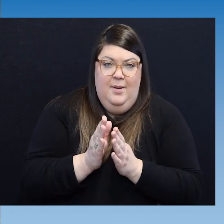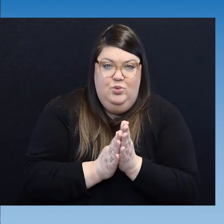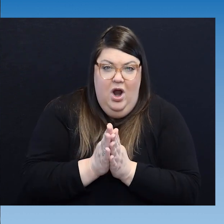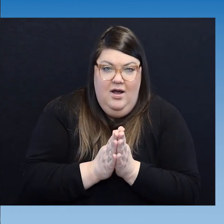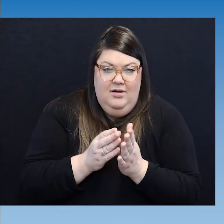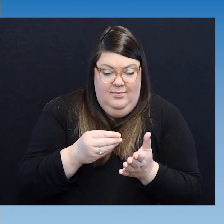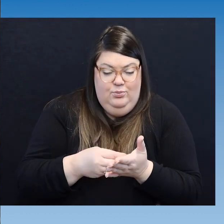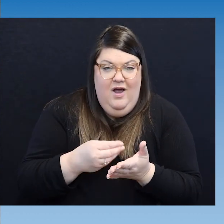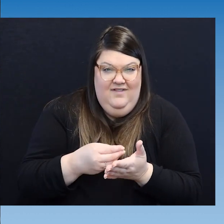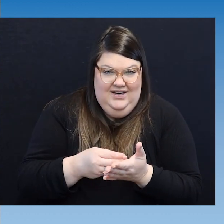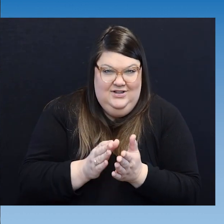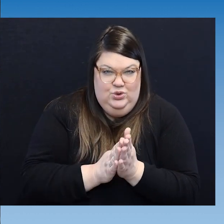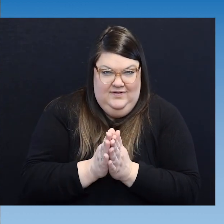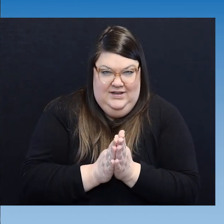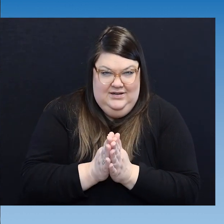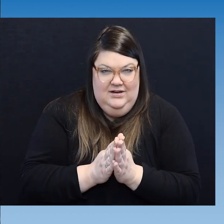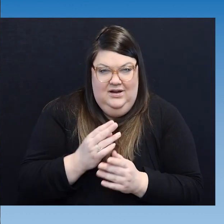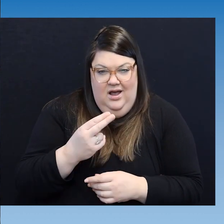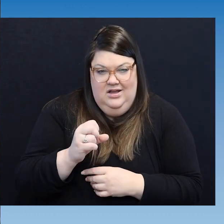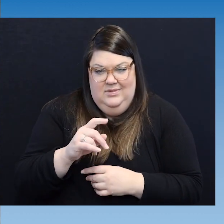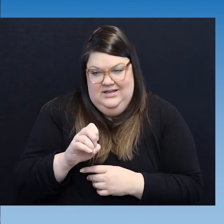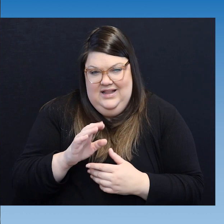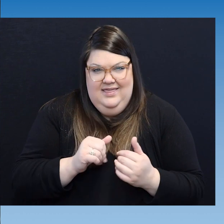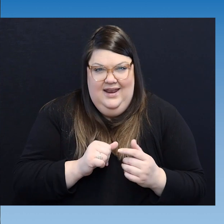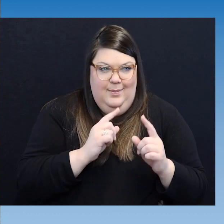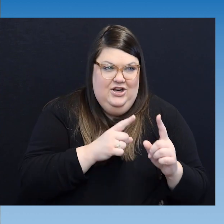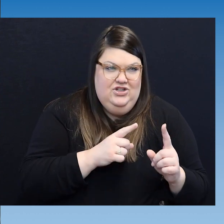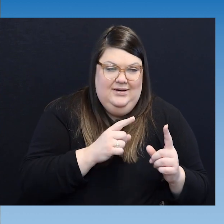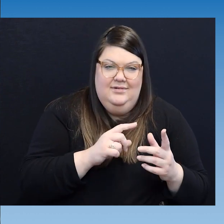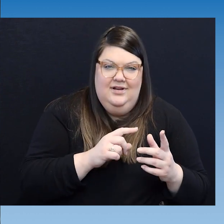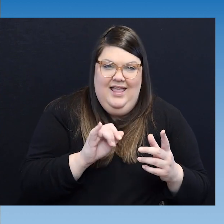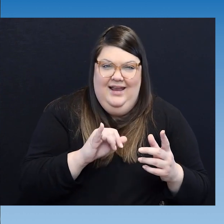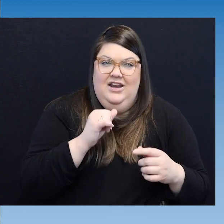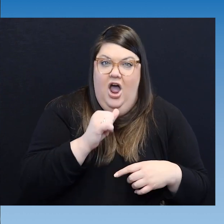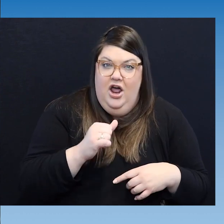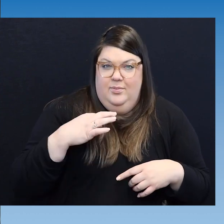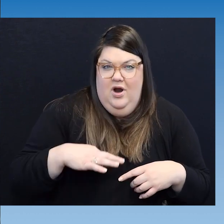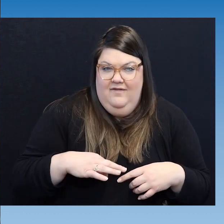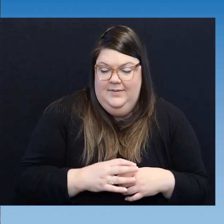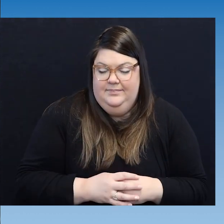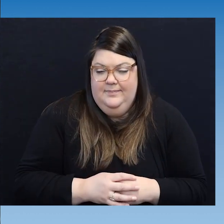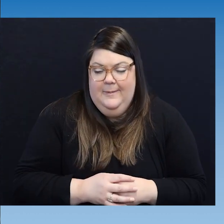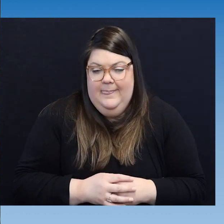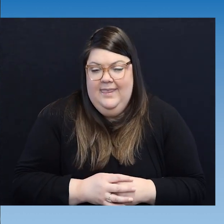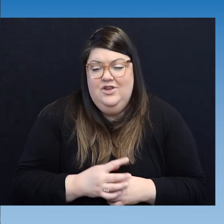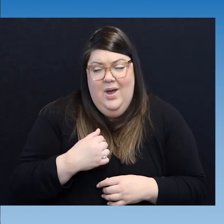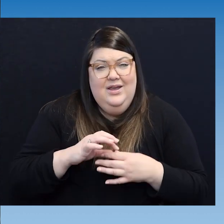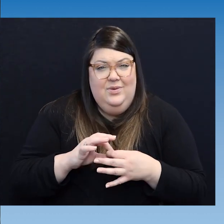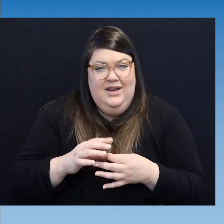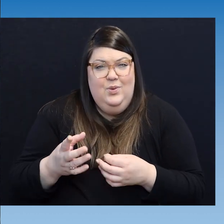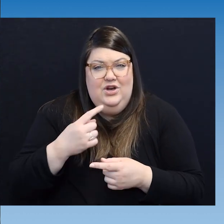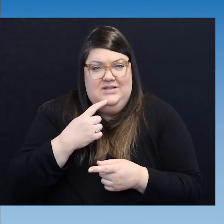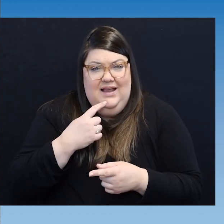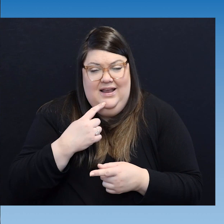profit-driven hospice than a mission or a nonprofit. And so what I can relate to what you're saying that